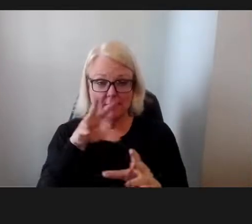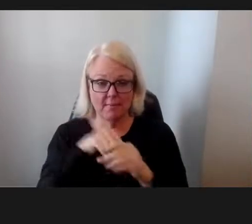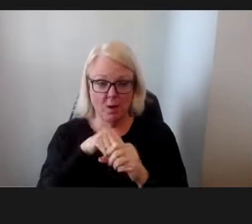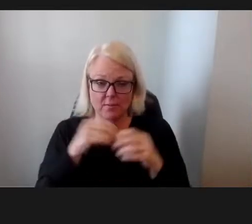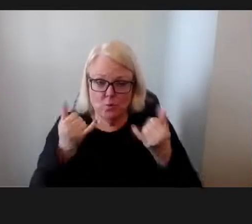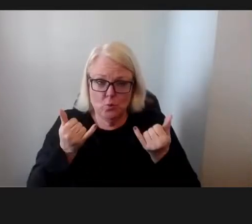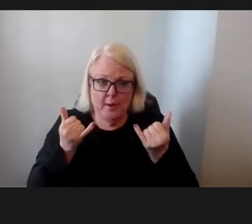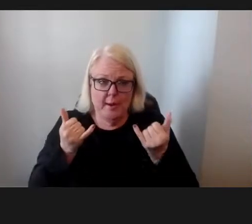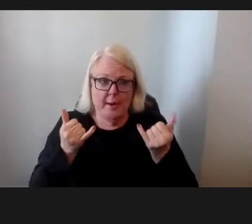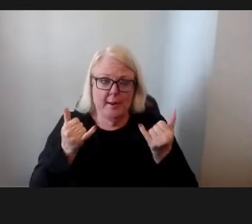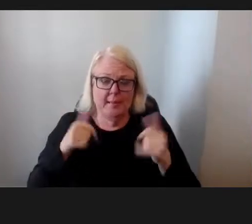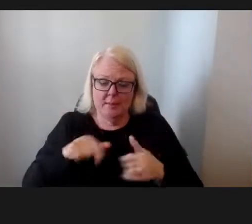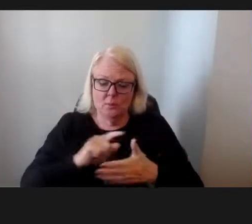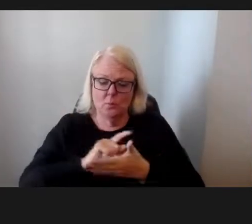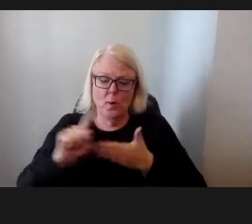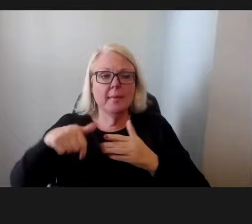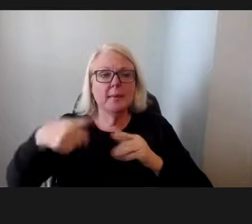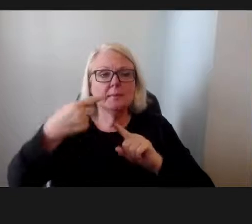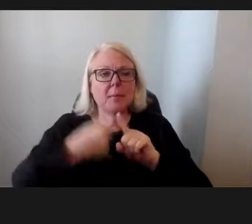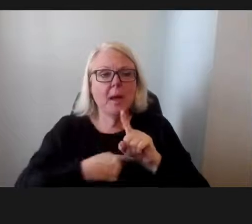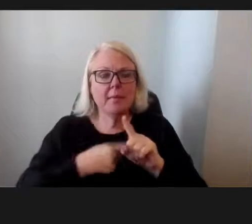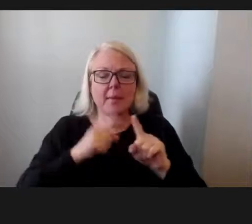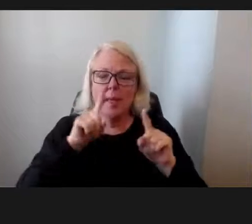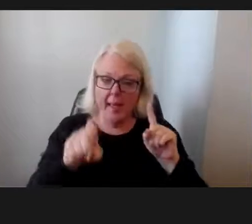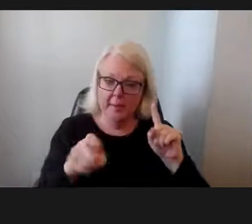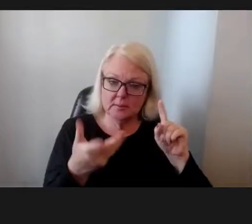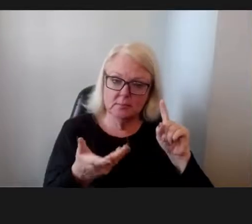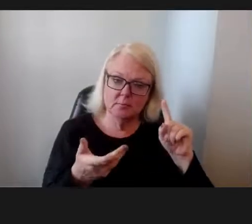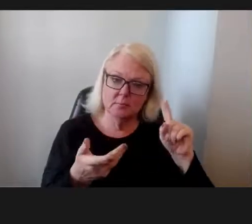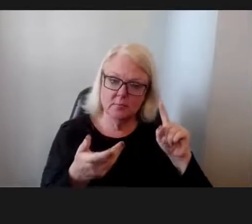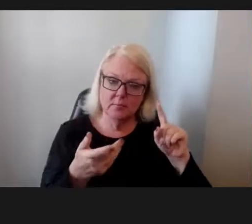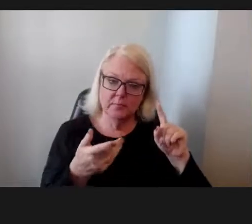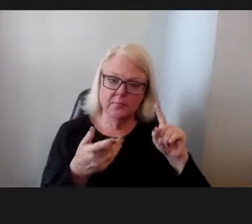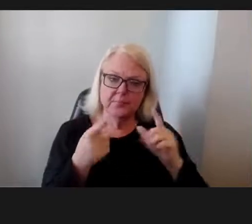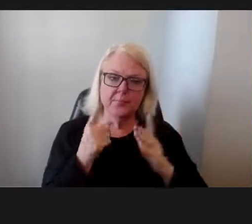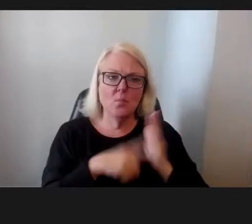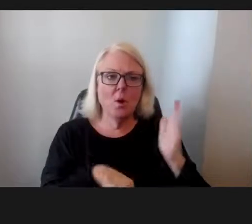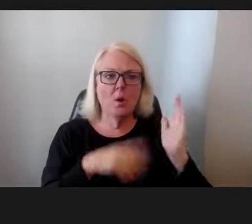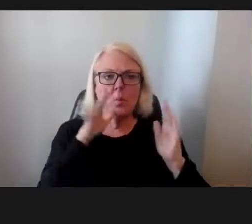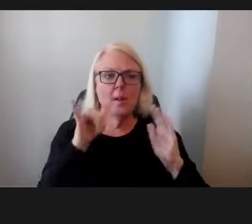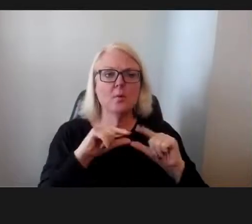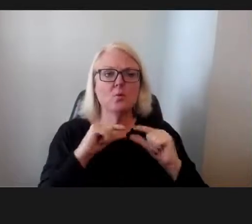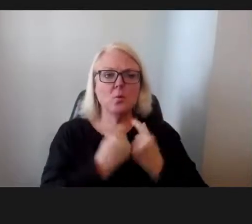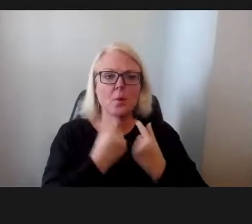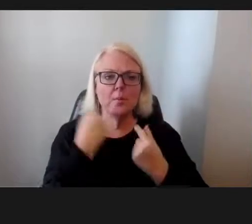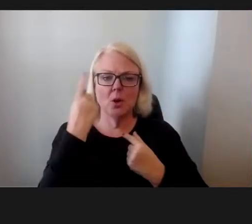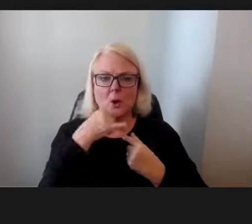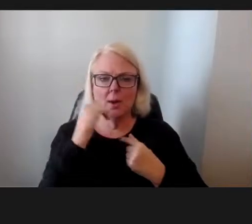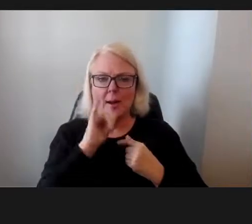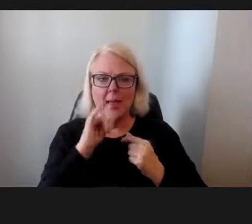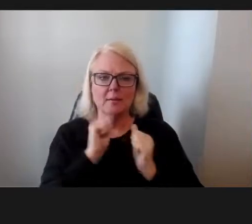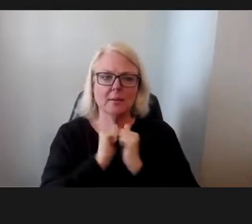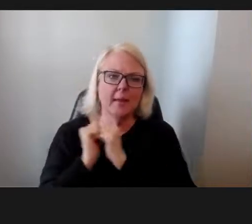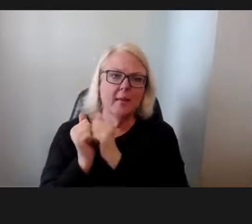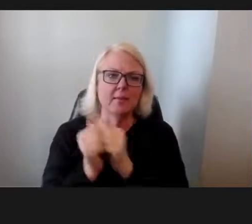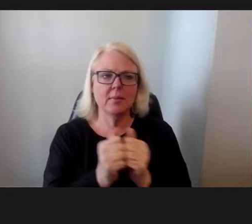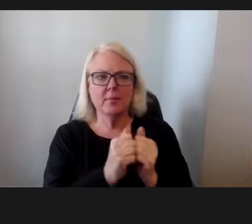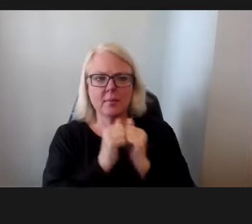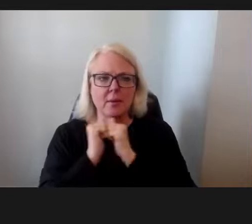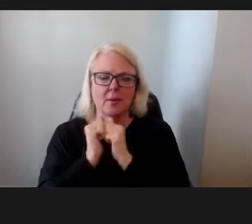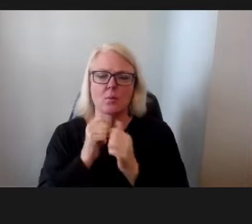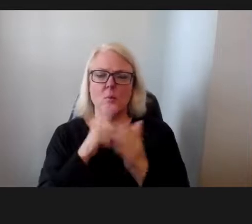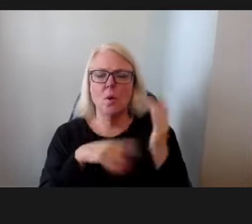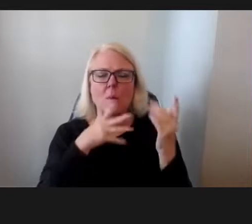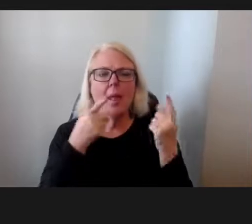today, this week, this month, and ask, what would this group look like as a collective? What would